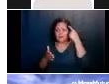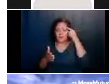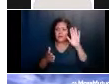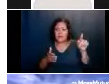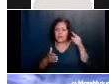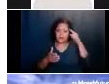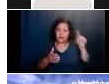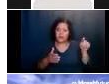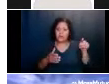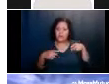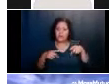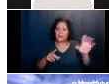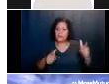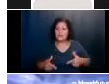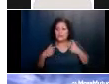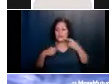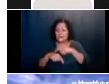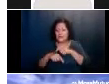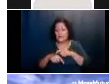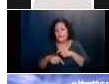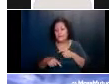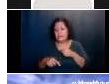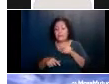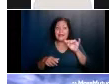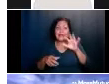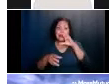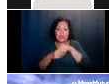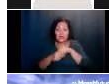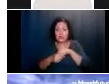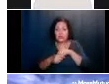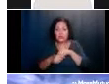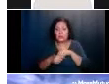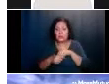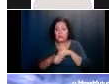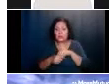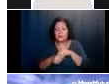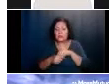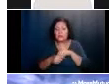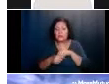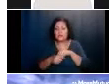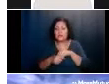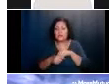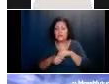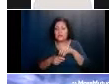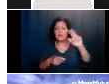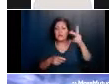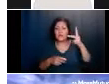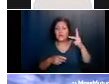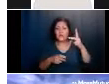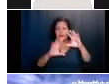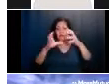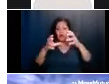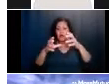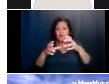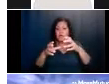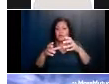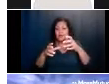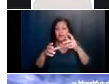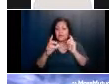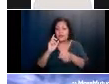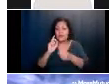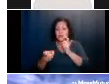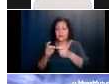behalf during his lifetime. And that includes, that includes third-party contributions, so it doesn't matter where